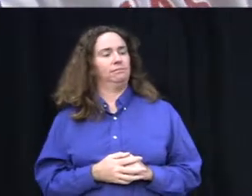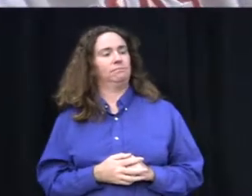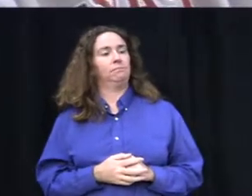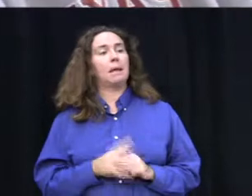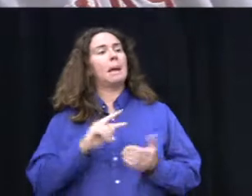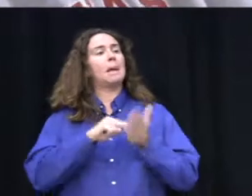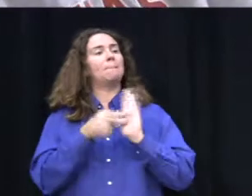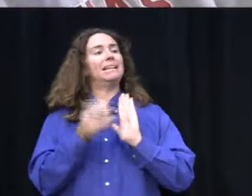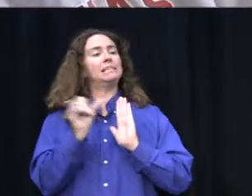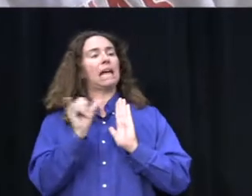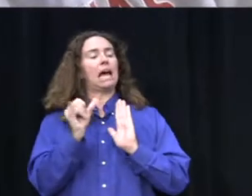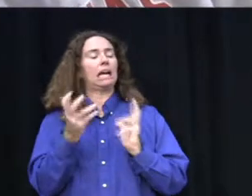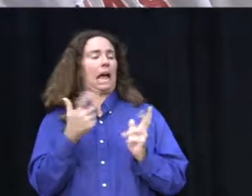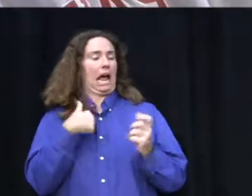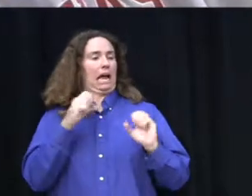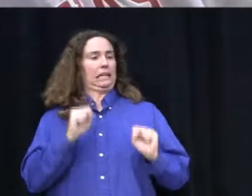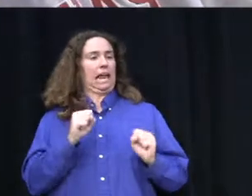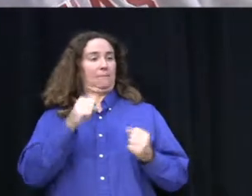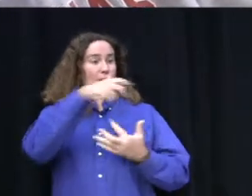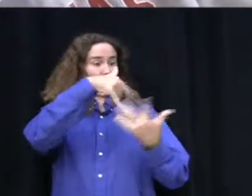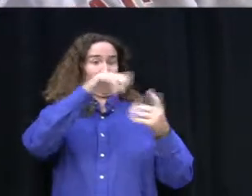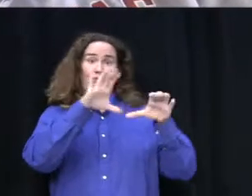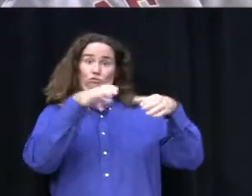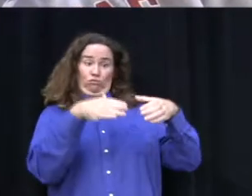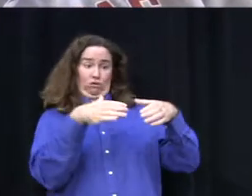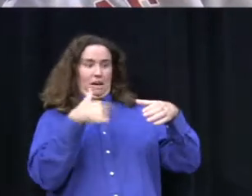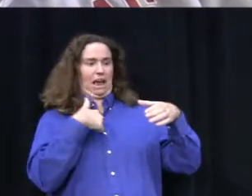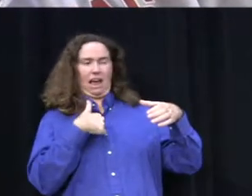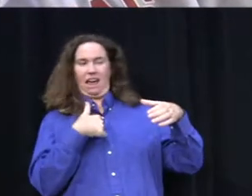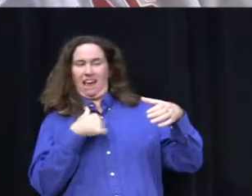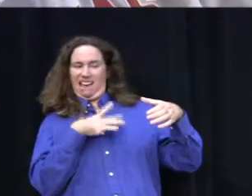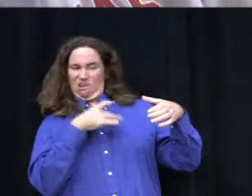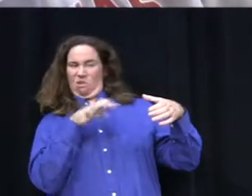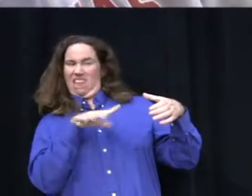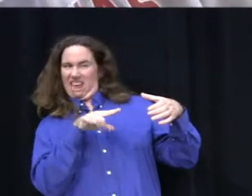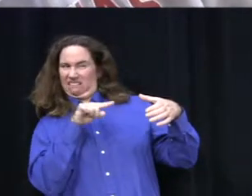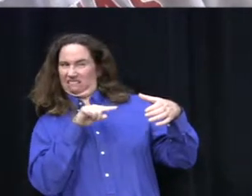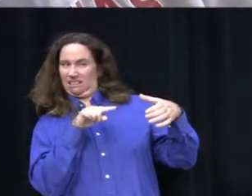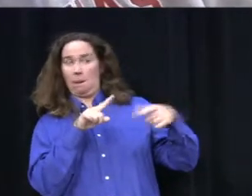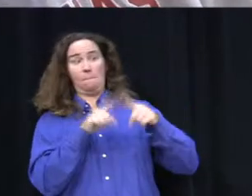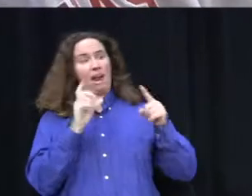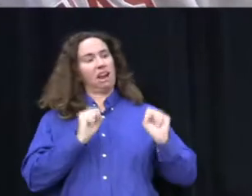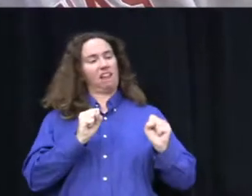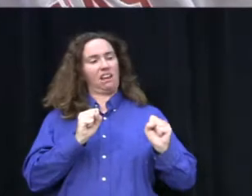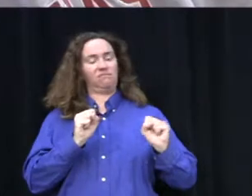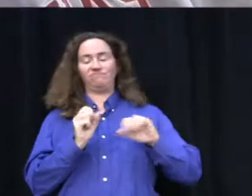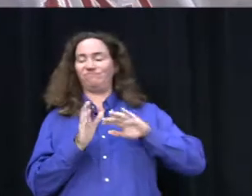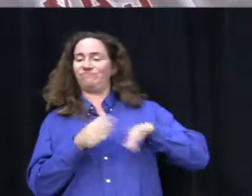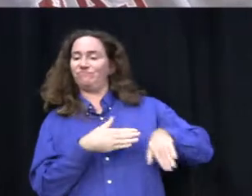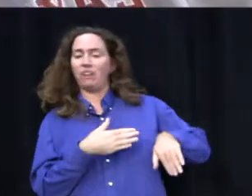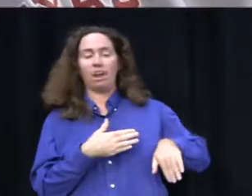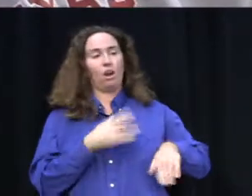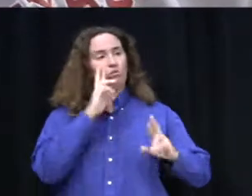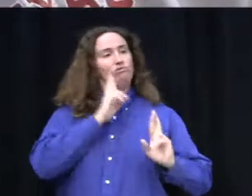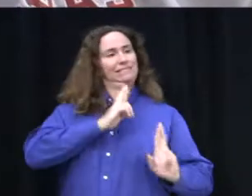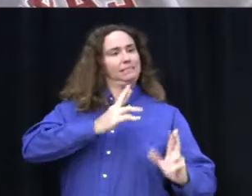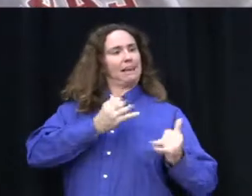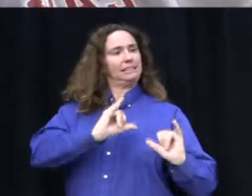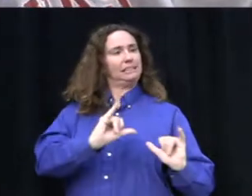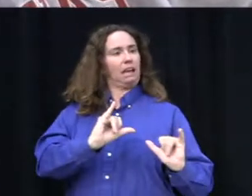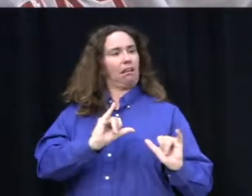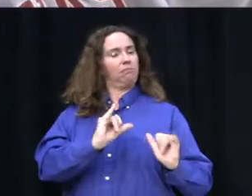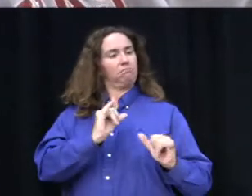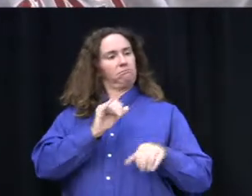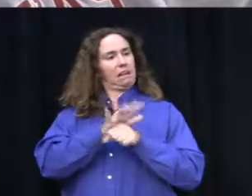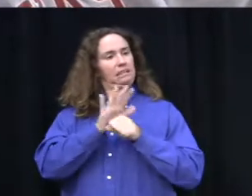it just means like I can be around a group of people and I might not like them but I can get over it and I can have respect for them and be enough